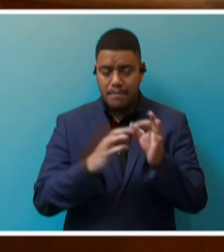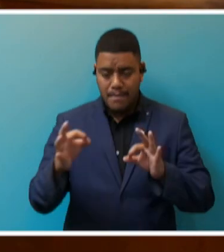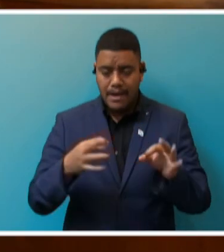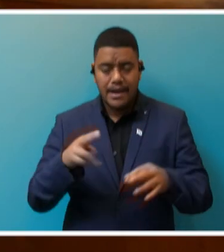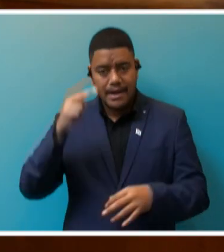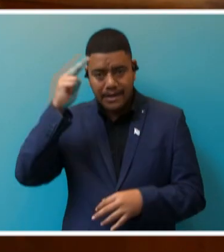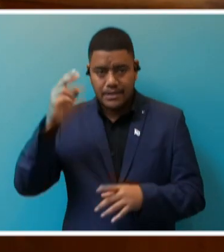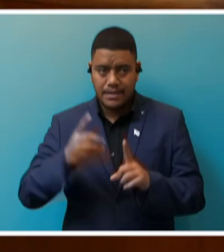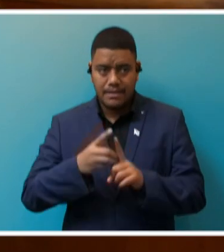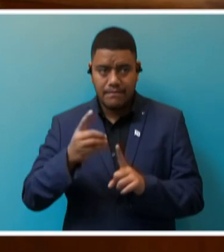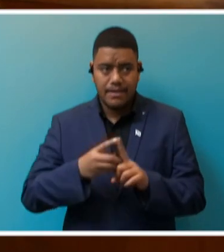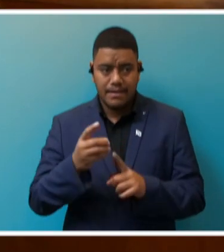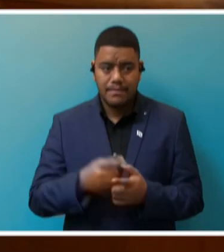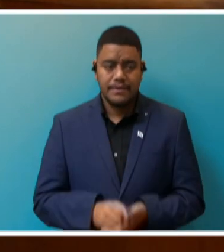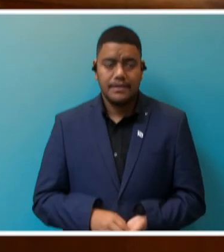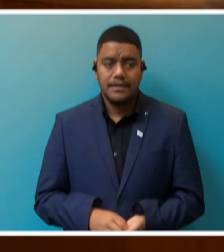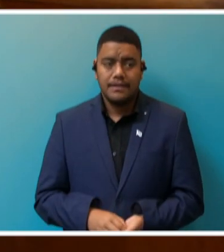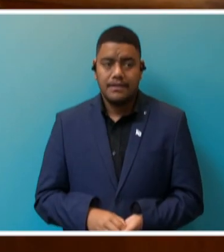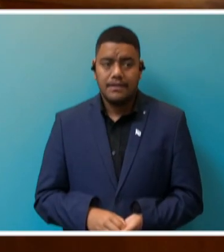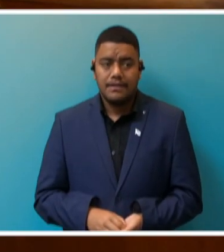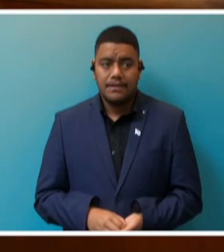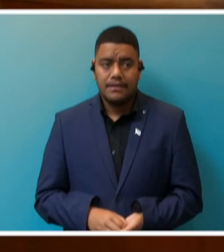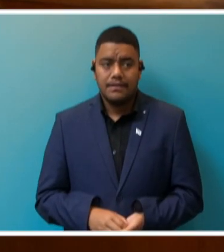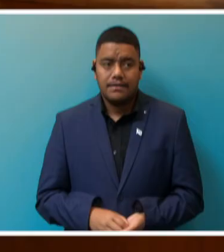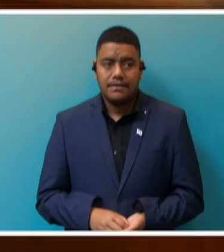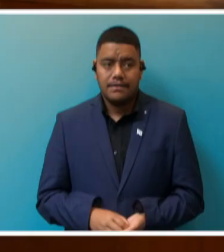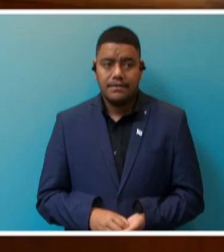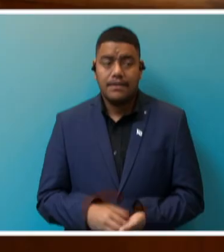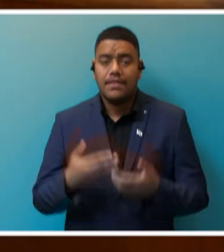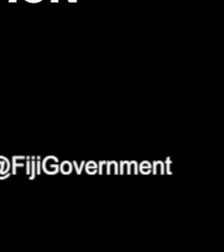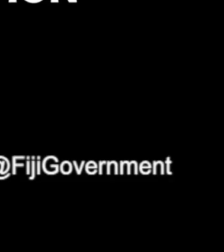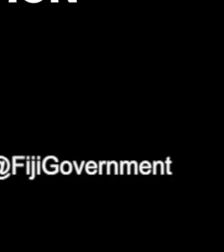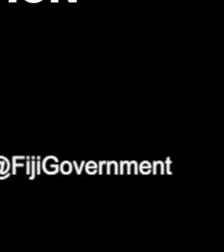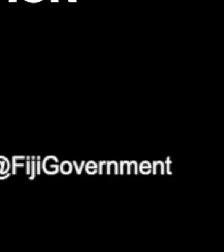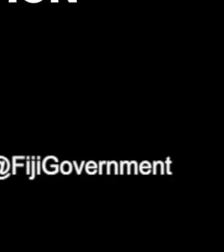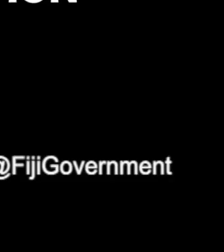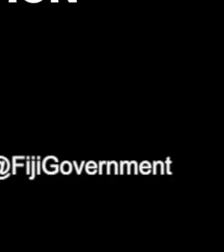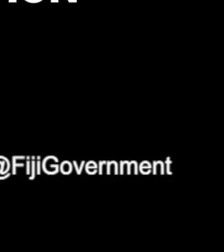which are mine, and statistics. Thank you, Mr. Speaker, sir.